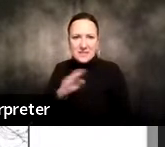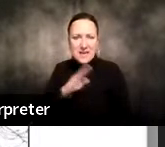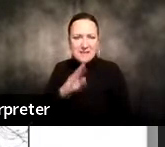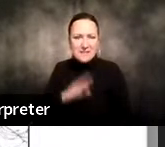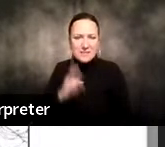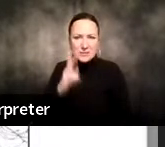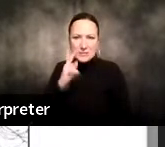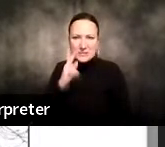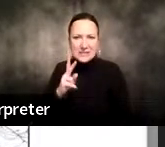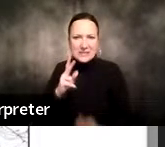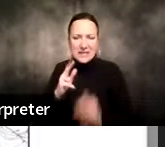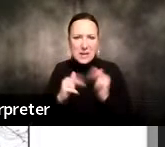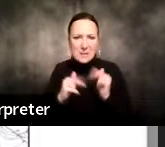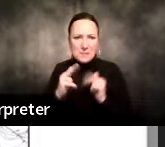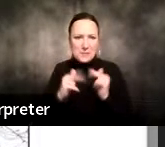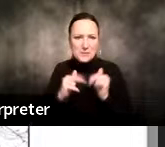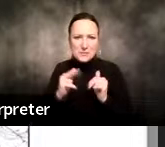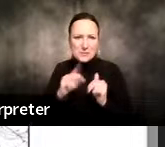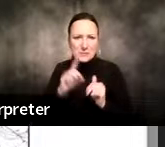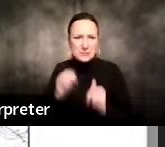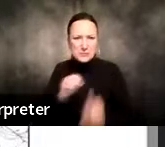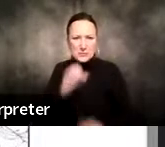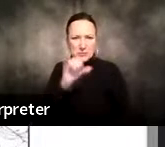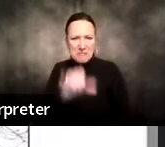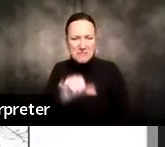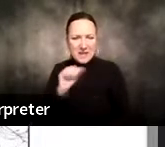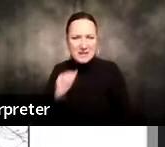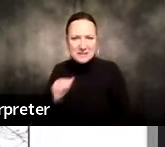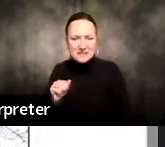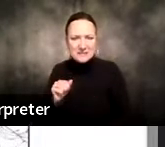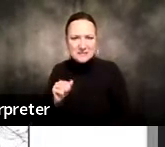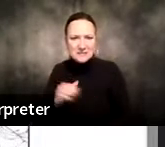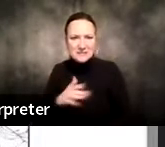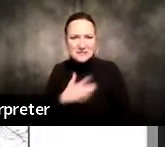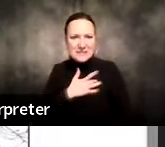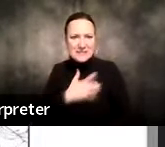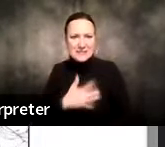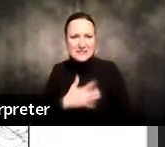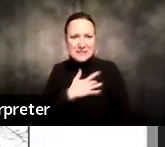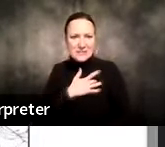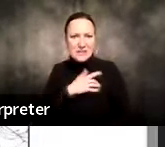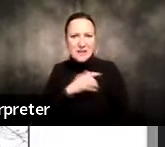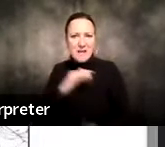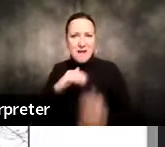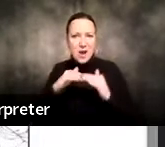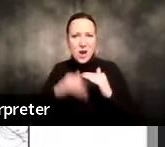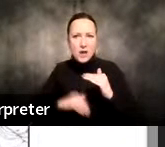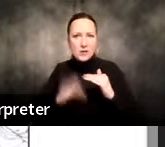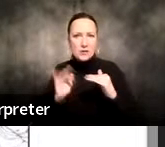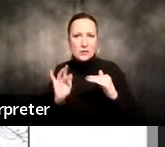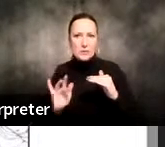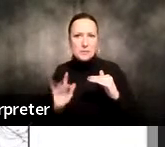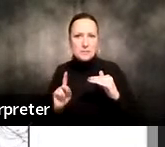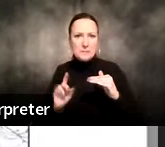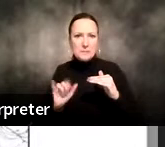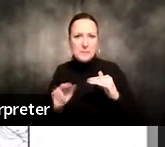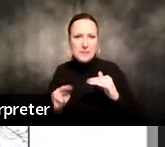developer do this, and they typically underpin because and when they add